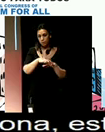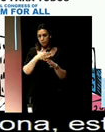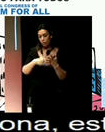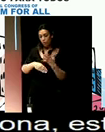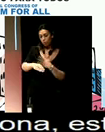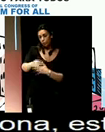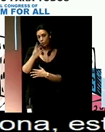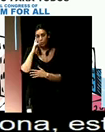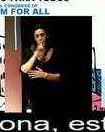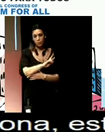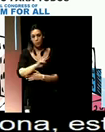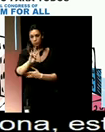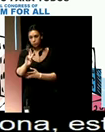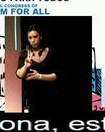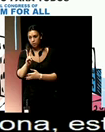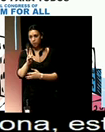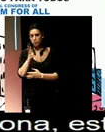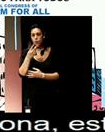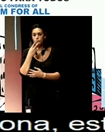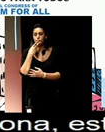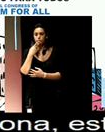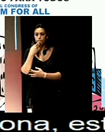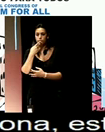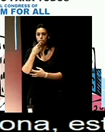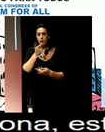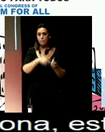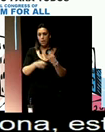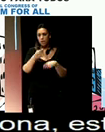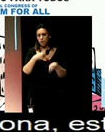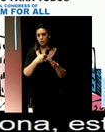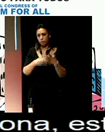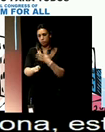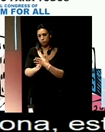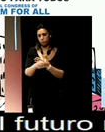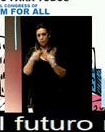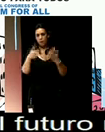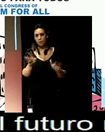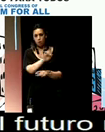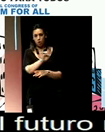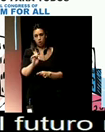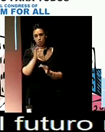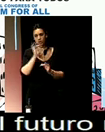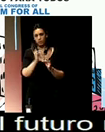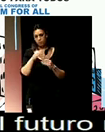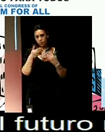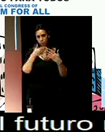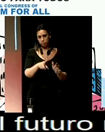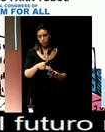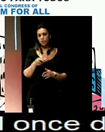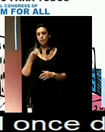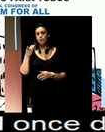with the future museum, Mercat del Born, that will be inaugurated on September